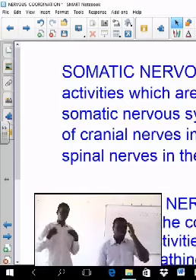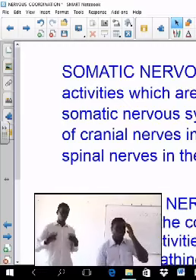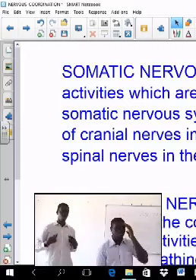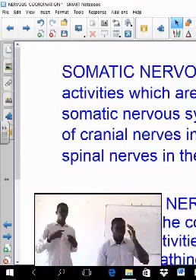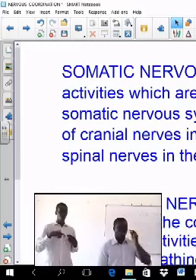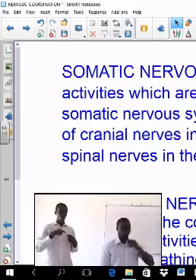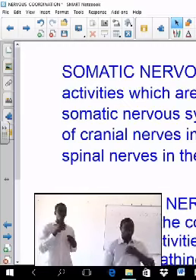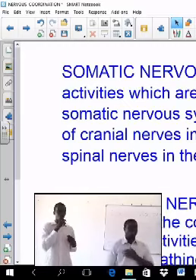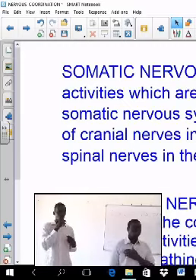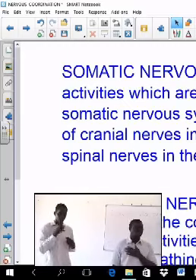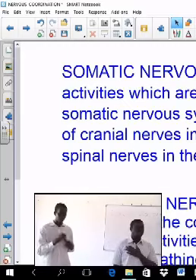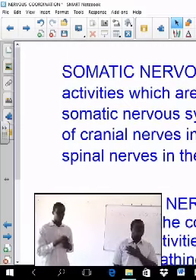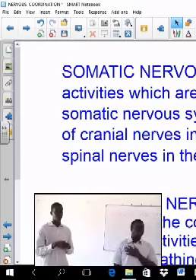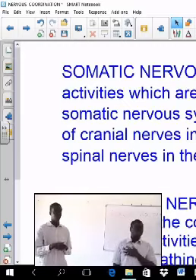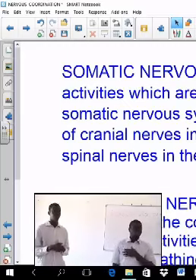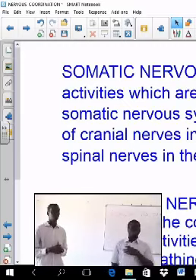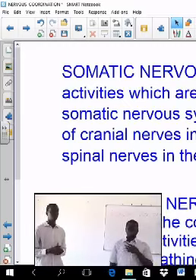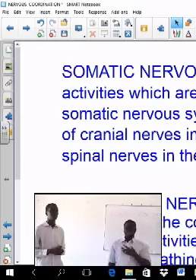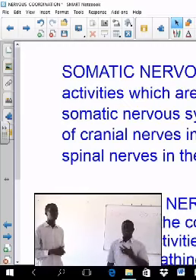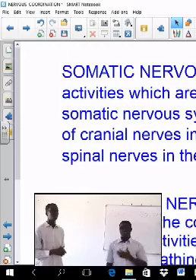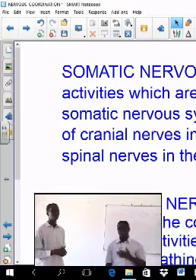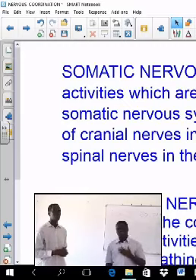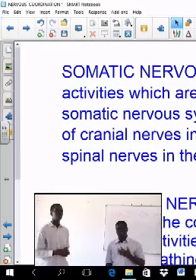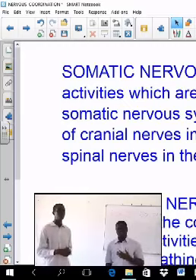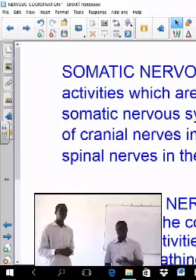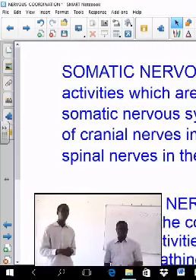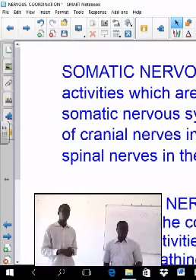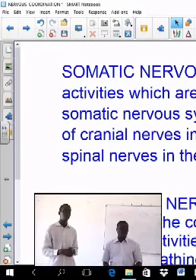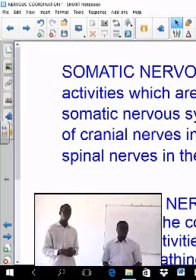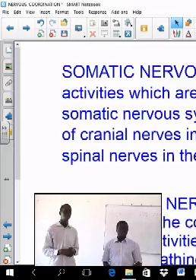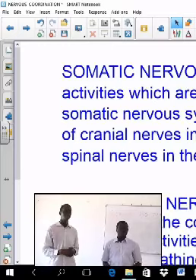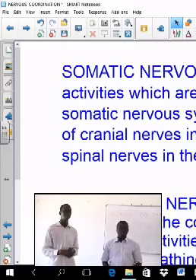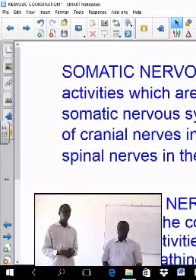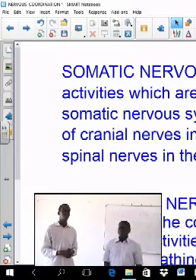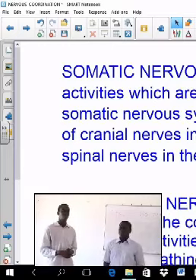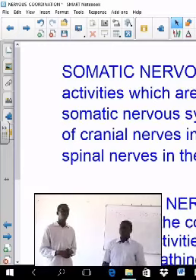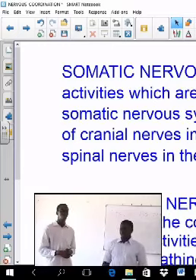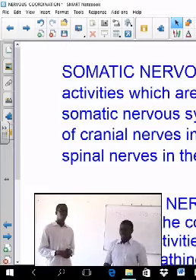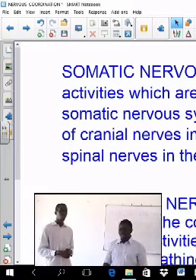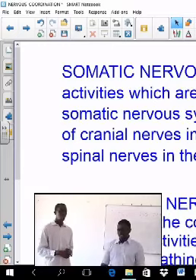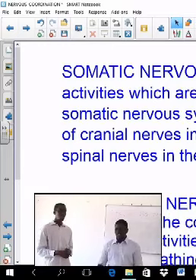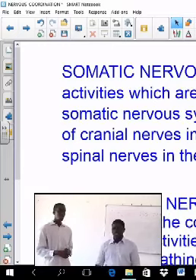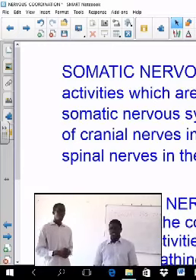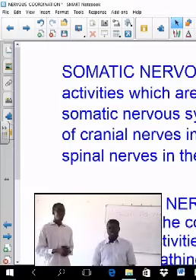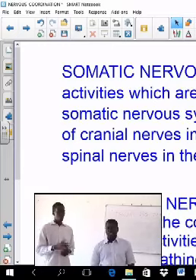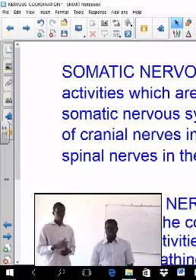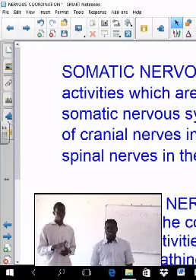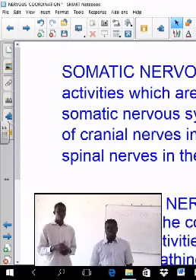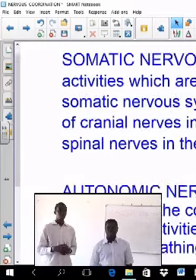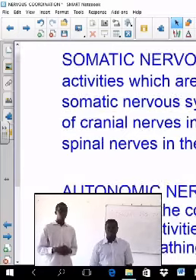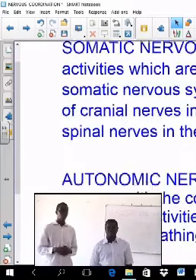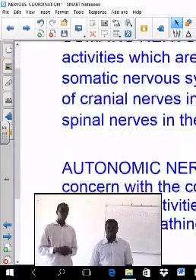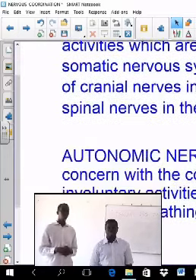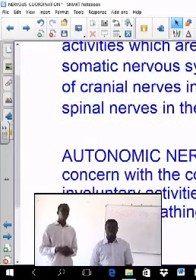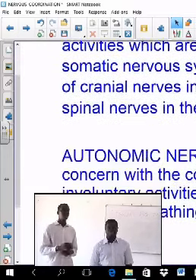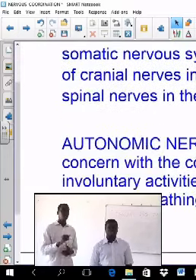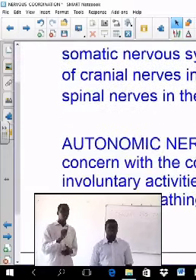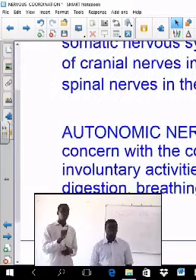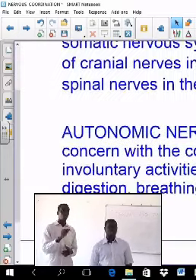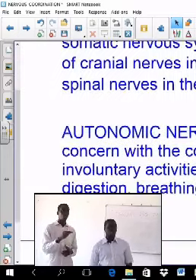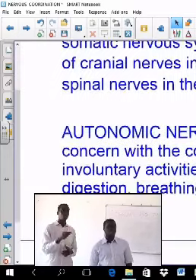are made, 12 of them, they are in pairs on the head and 31 pairs in the spinal nerve in a